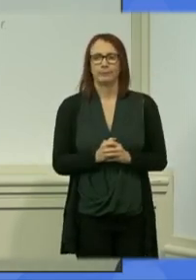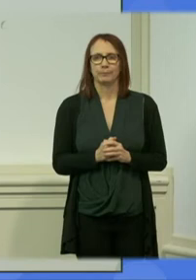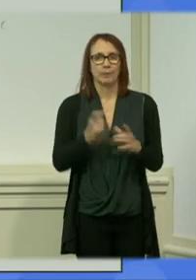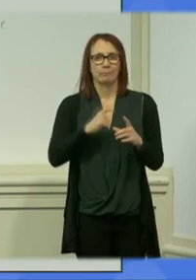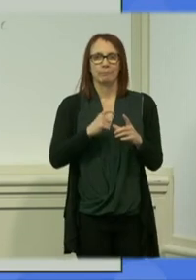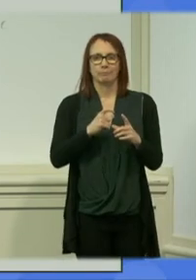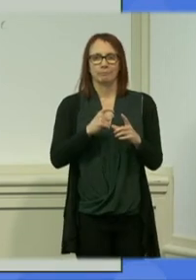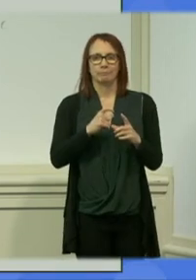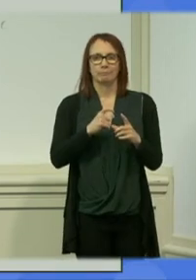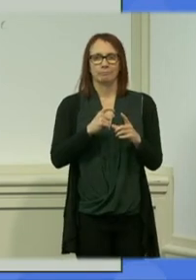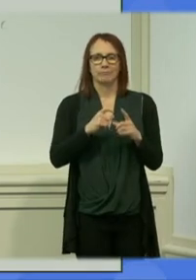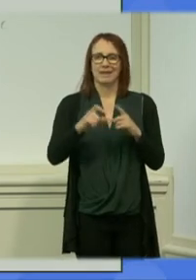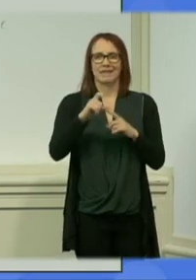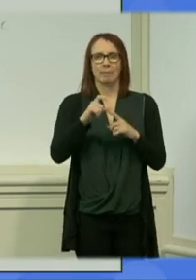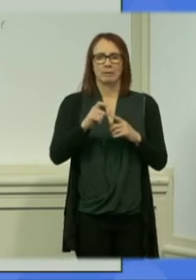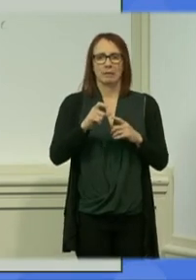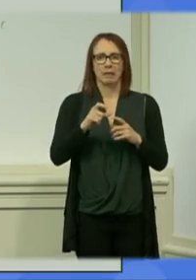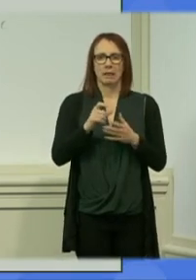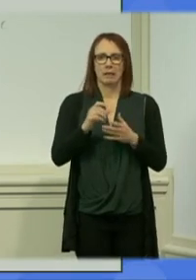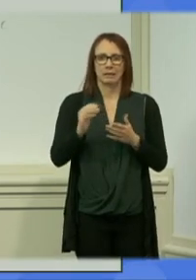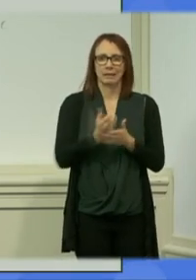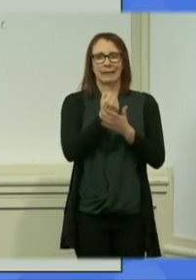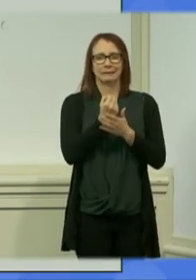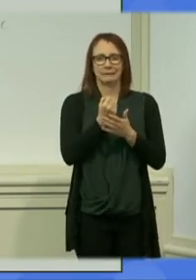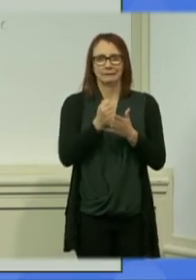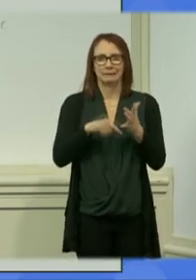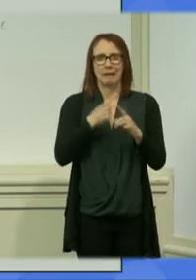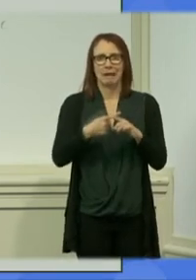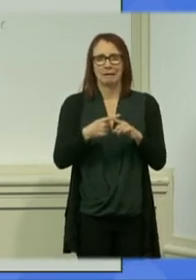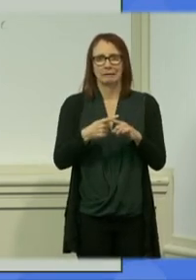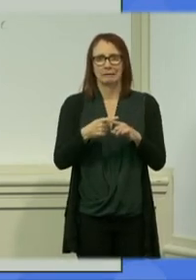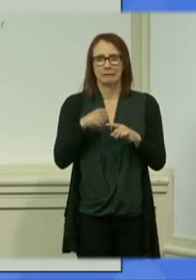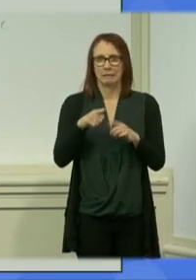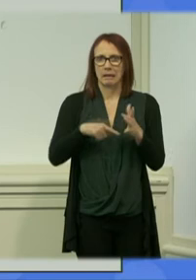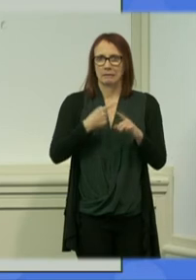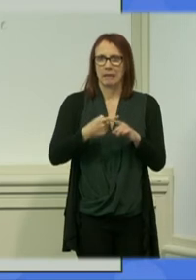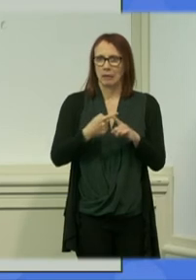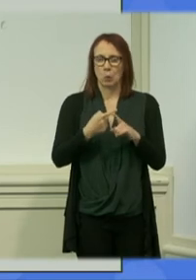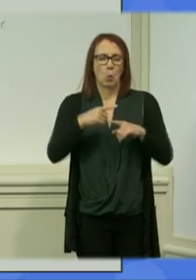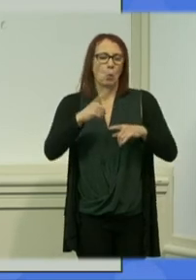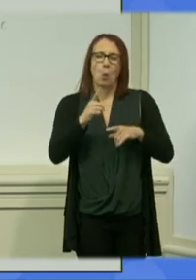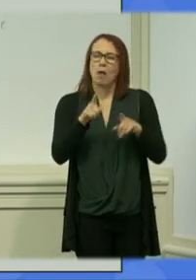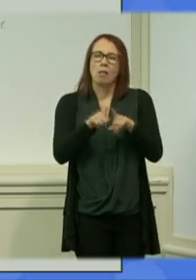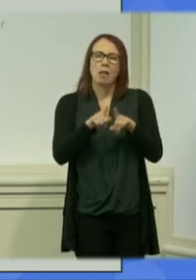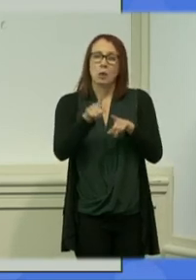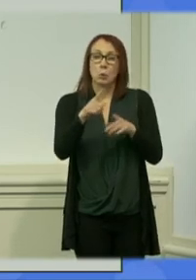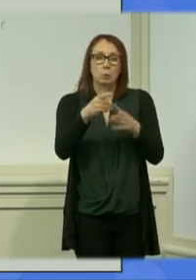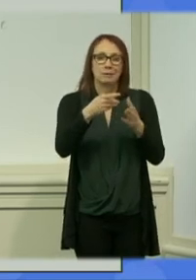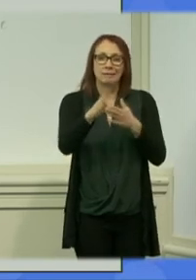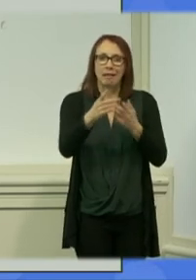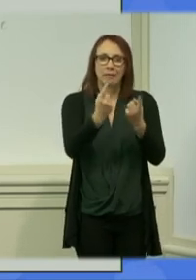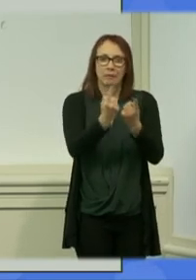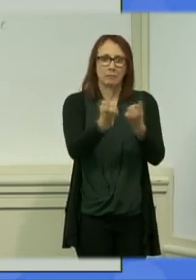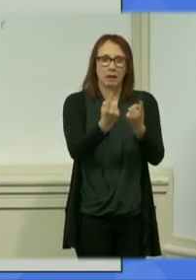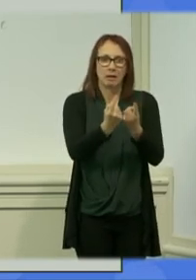you might want to tax wealth. That's a tax on gains, so whatever profit you make out of selling something that's capital in